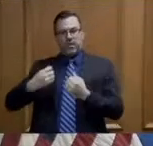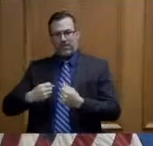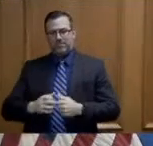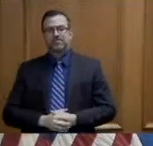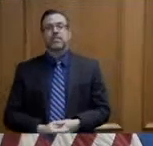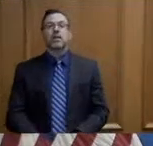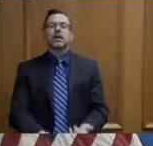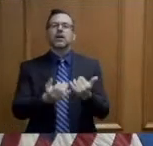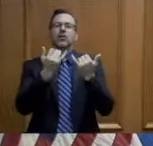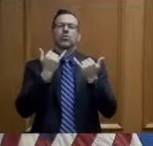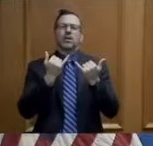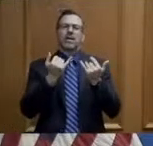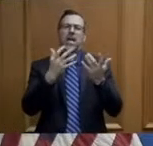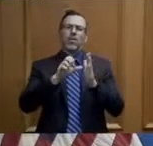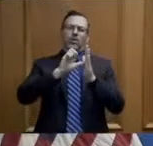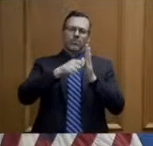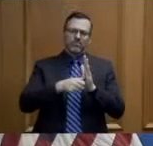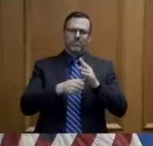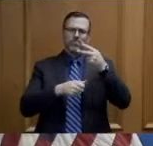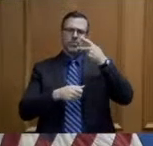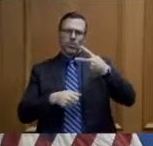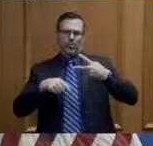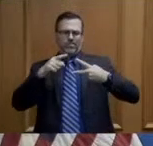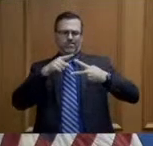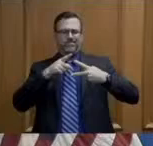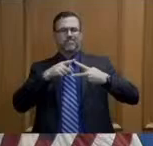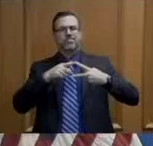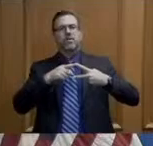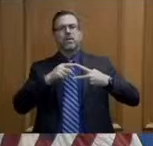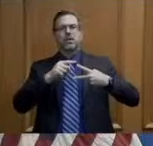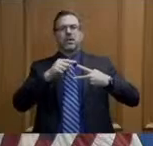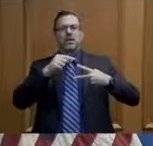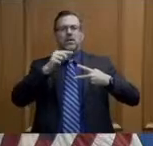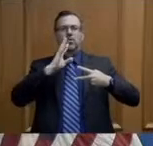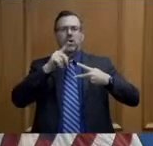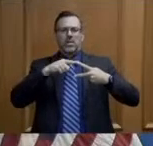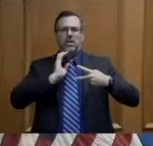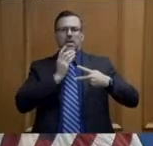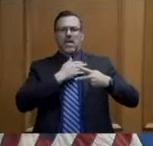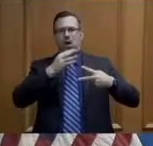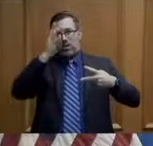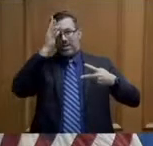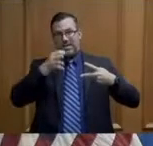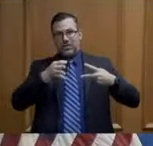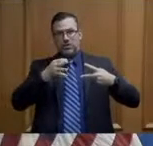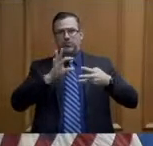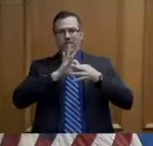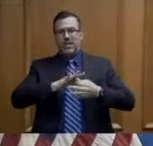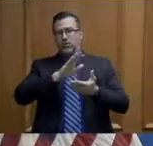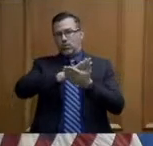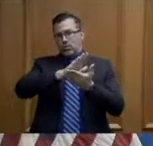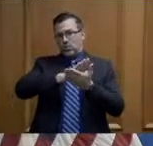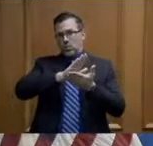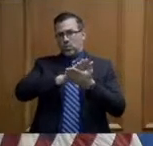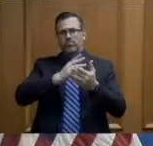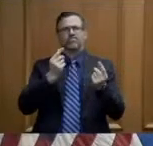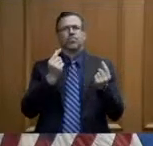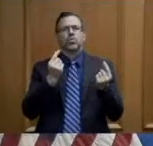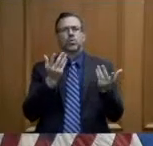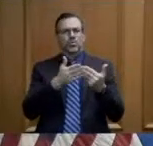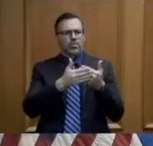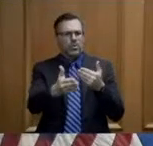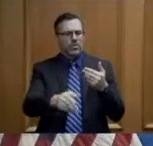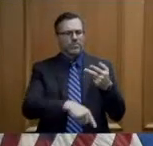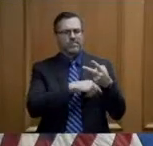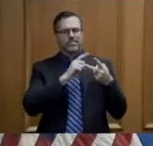today, I want to talk primarily about two things. One is our decisions regarding the remainder of the school year, and the other to discuss